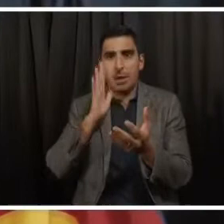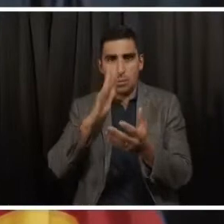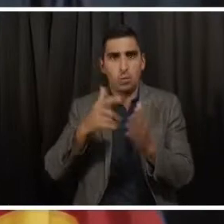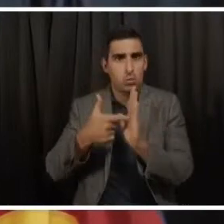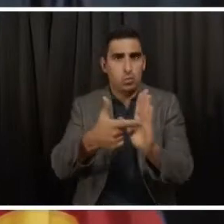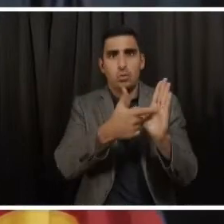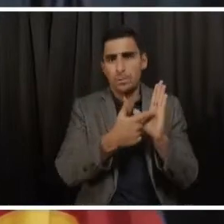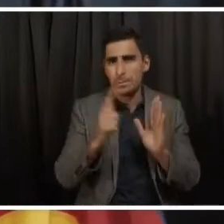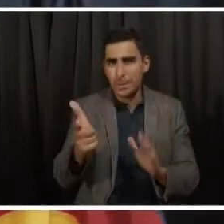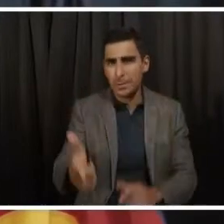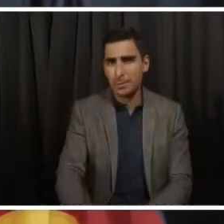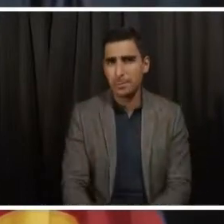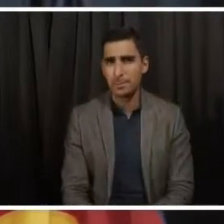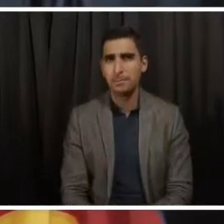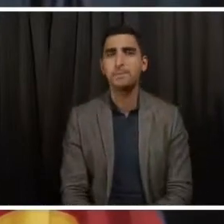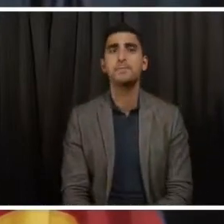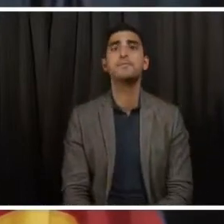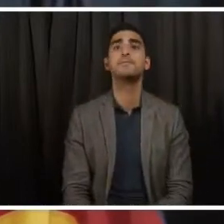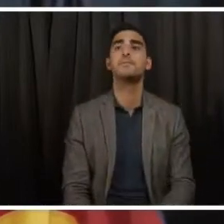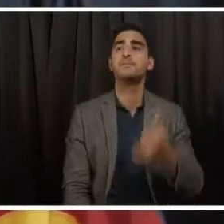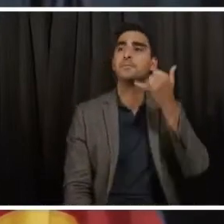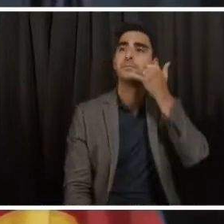with you.